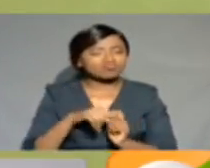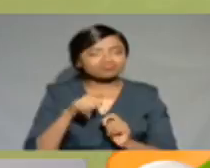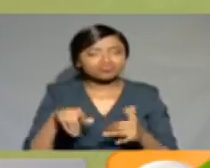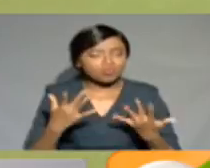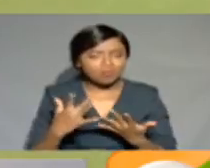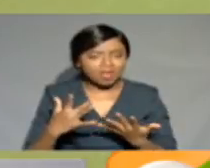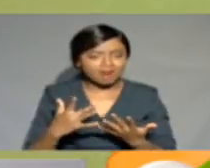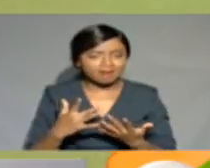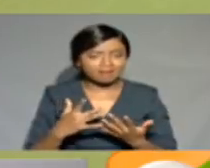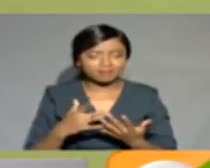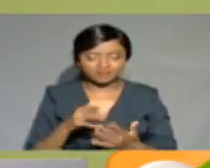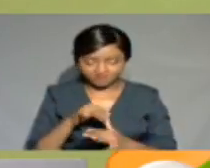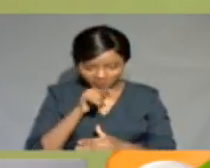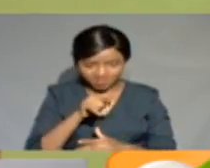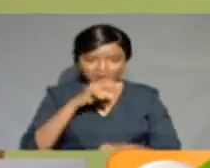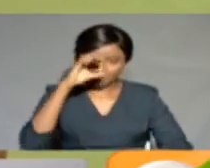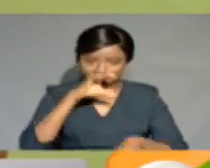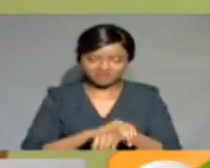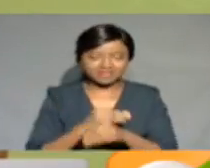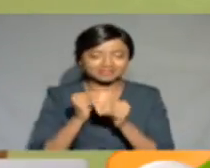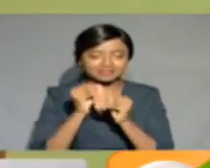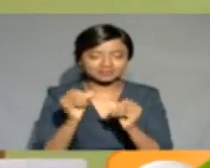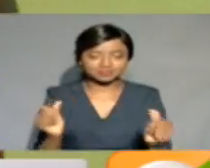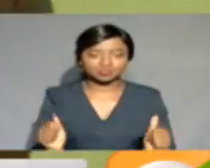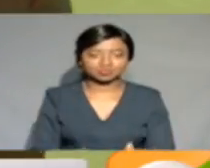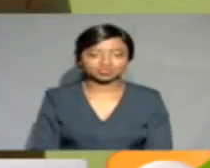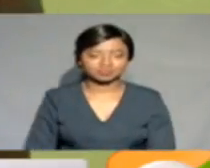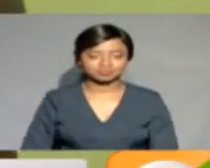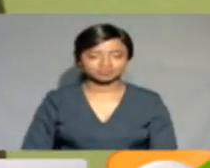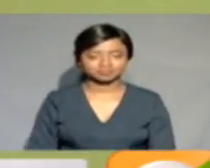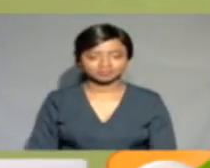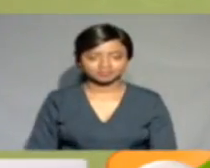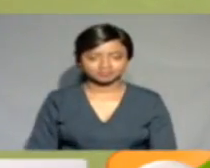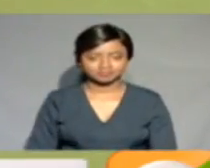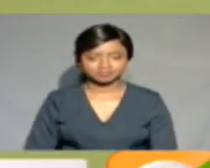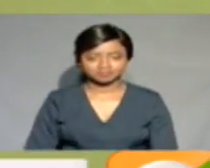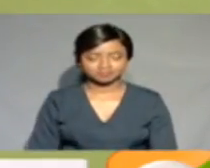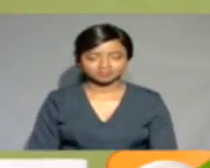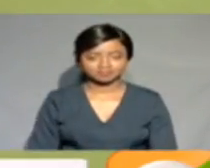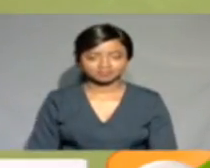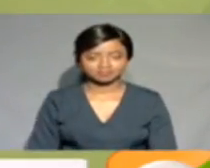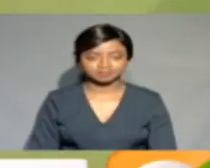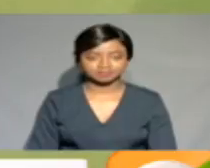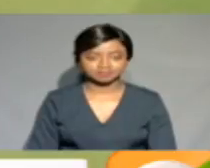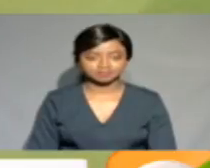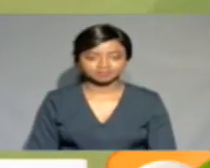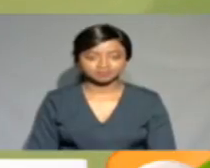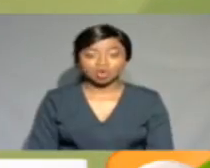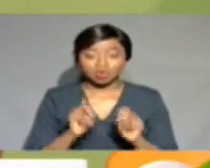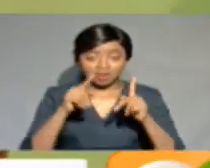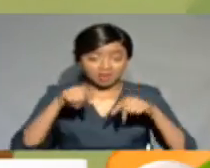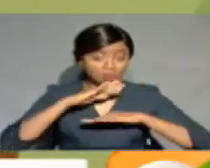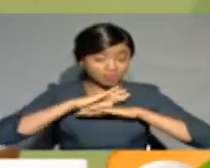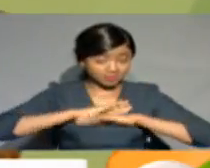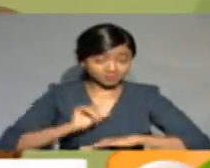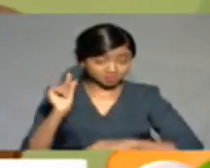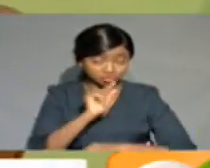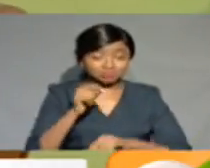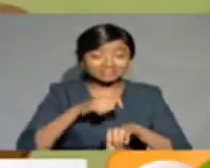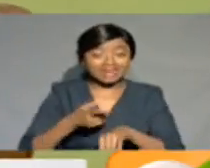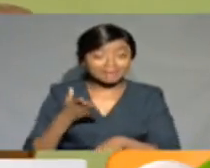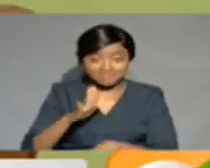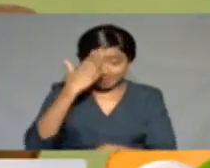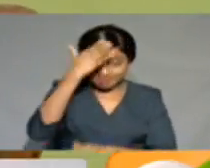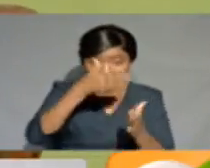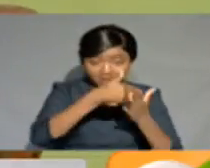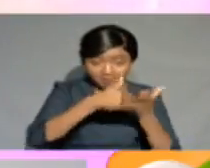society? That is where we start to, that's where we start to, need to start asking questions. All right, and I have to take a quick break now. When we come back on the